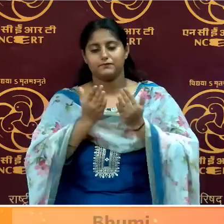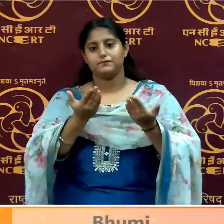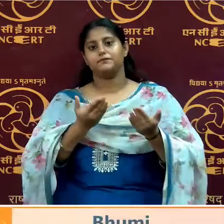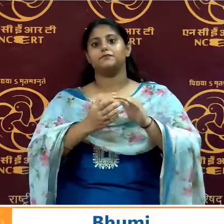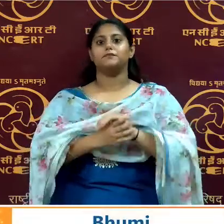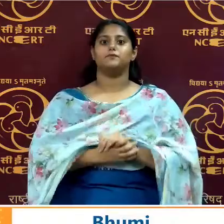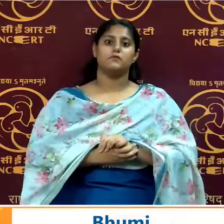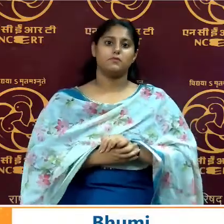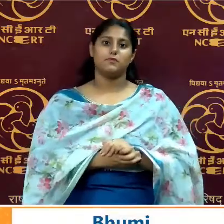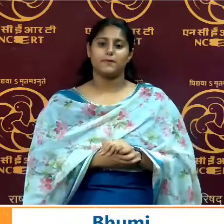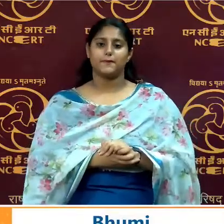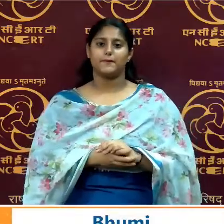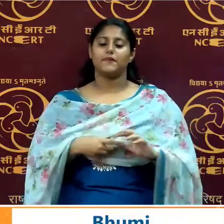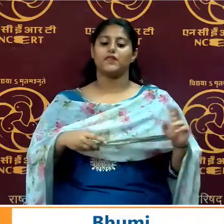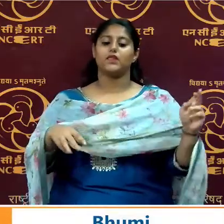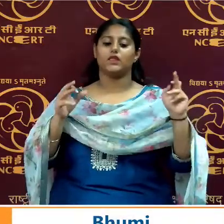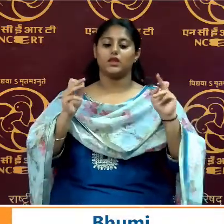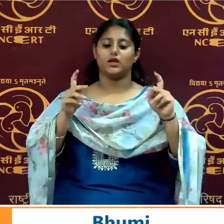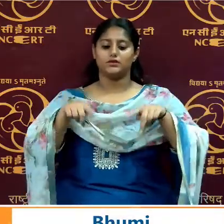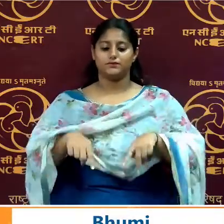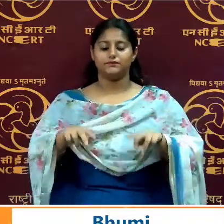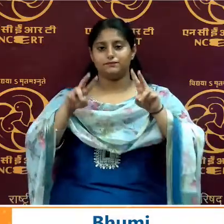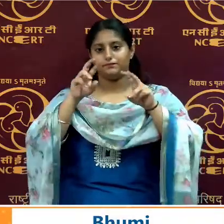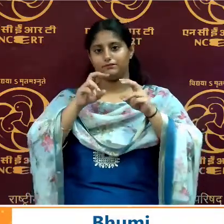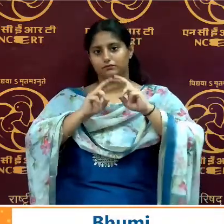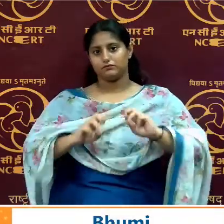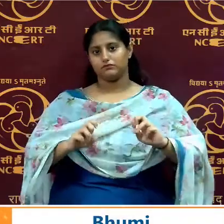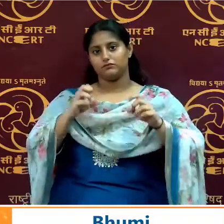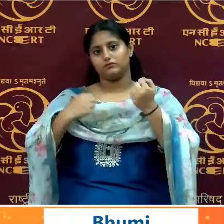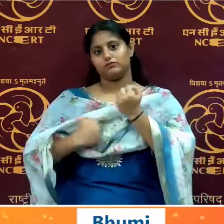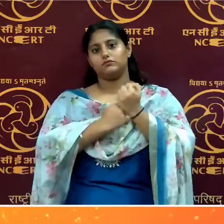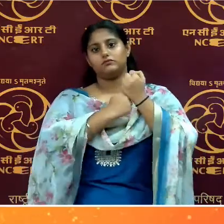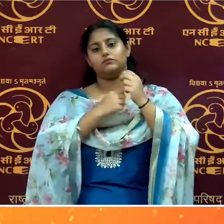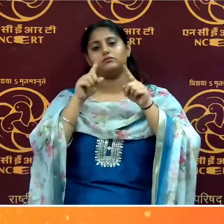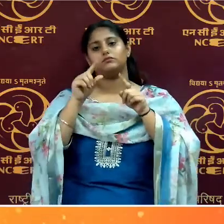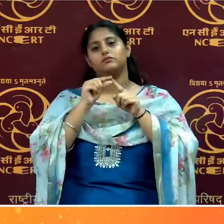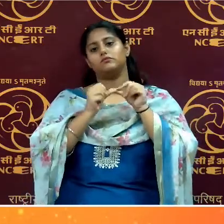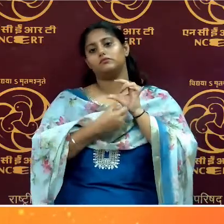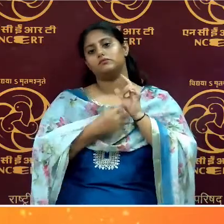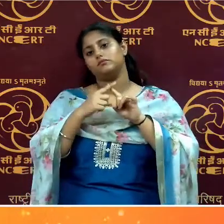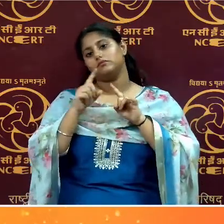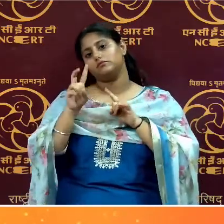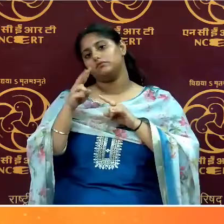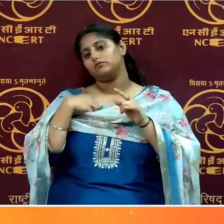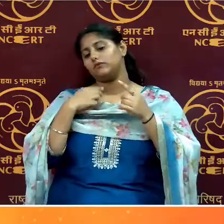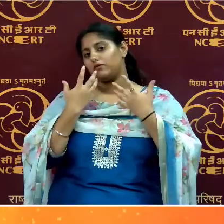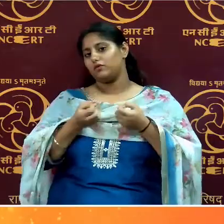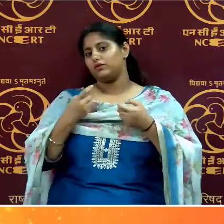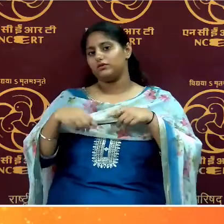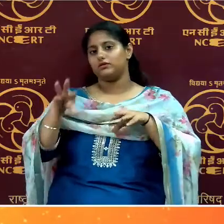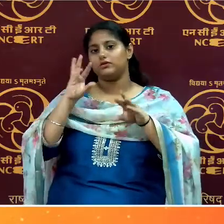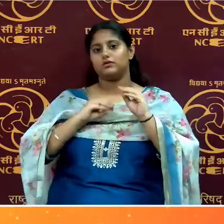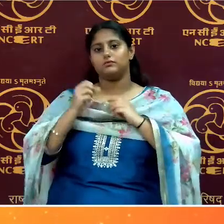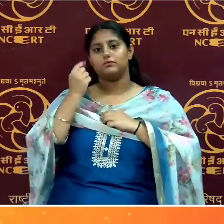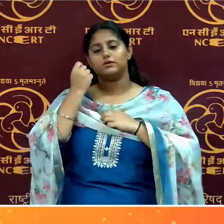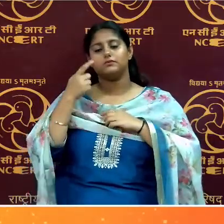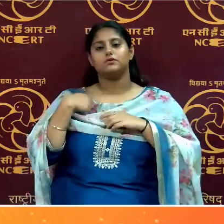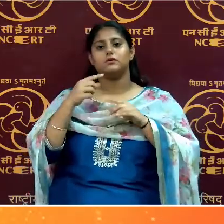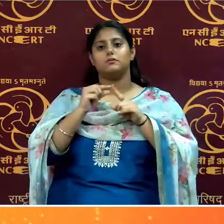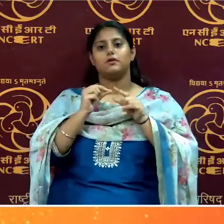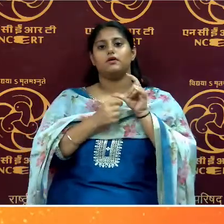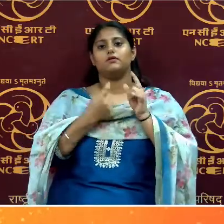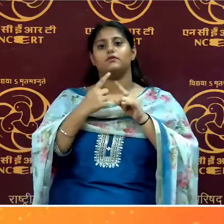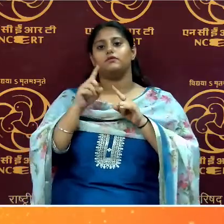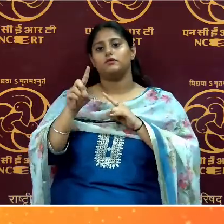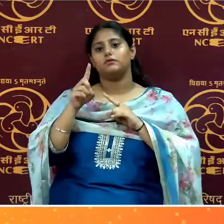too. Now, ma'am, this is Exploring Forces Part 2. I want to understand what we have learned in Part 1 and what are you going to focus on